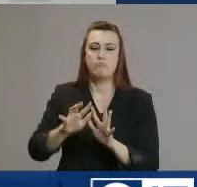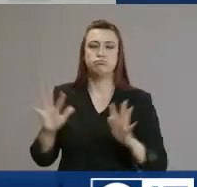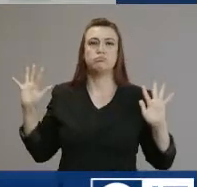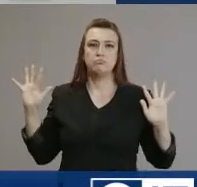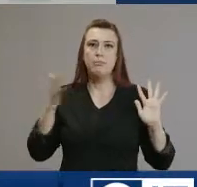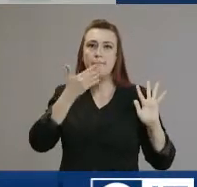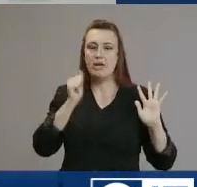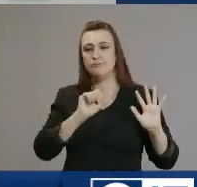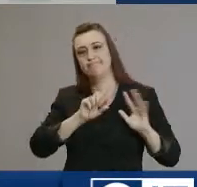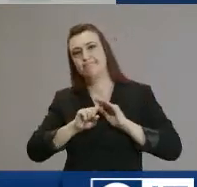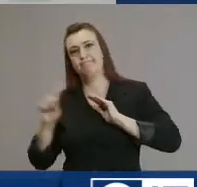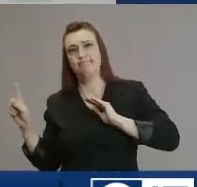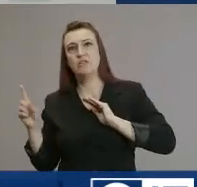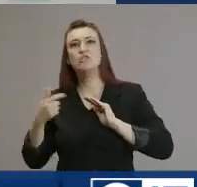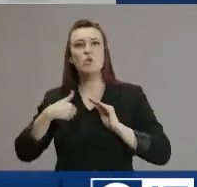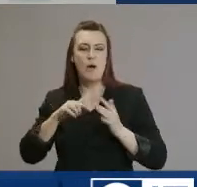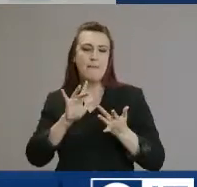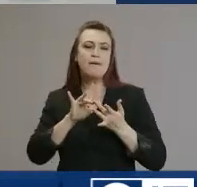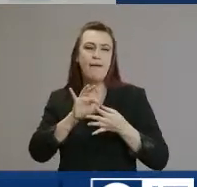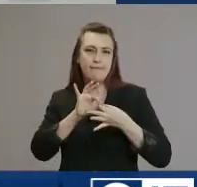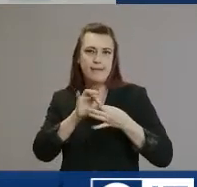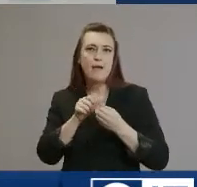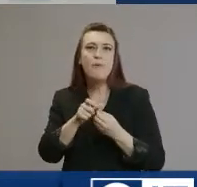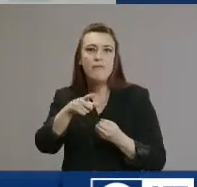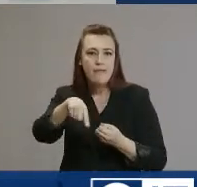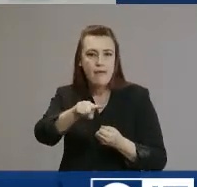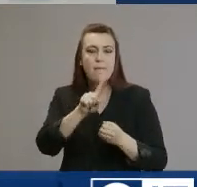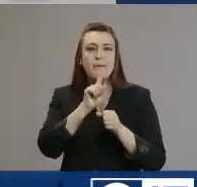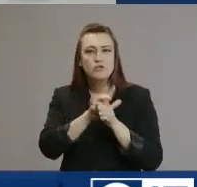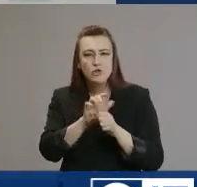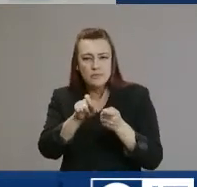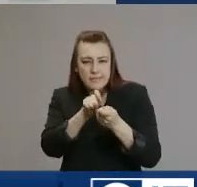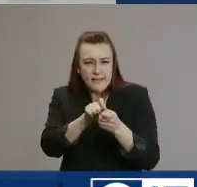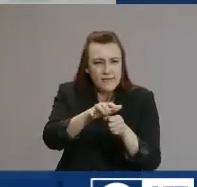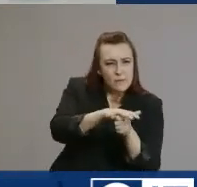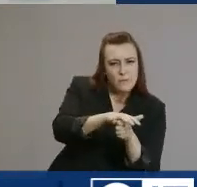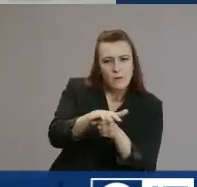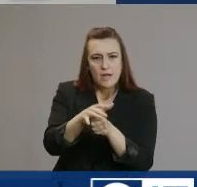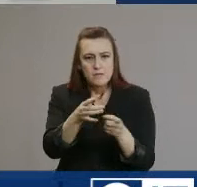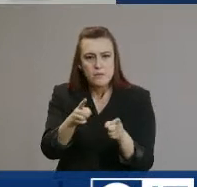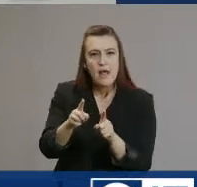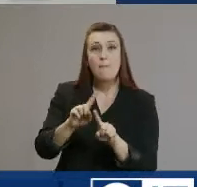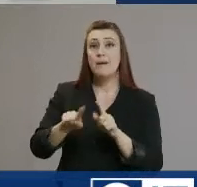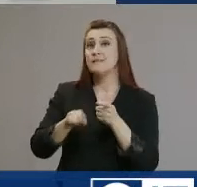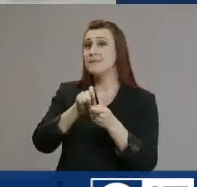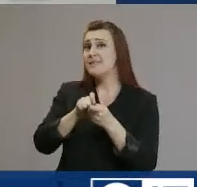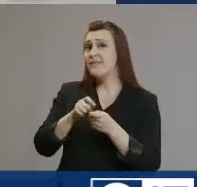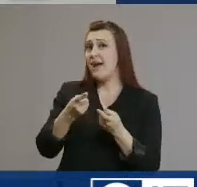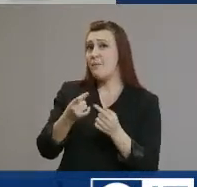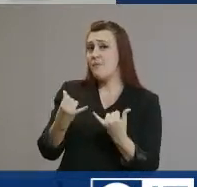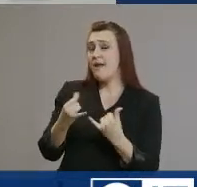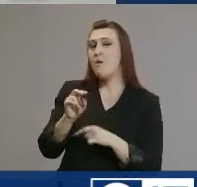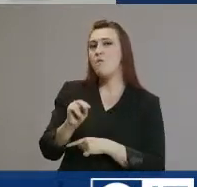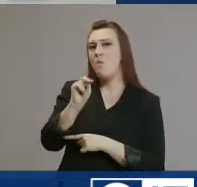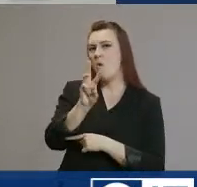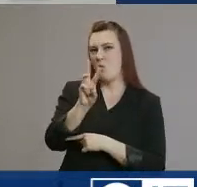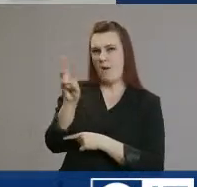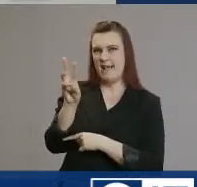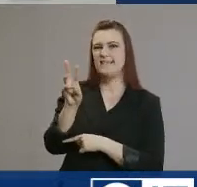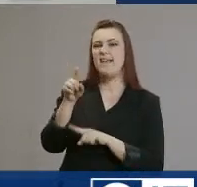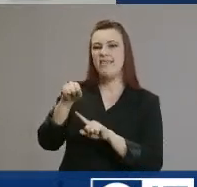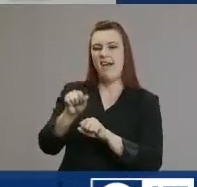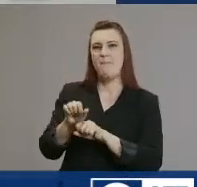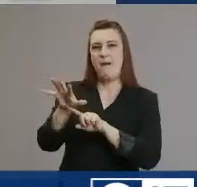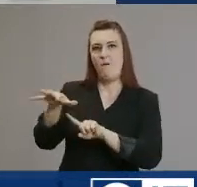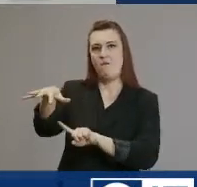about the specific locations, but essentially it is the northwest sector sector of the Catalina foothills area in the